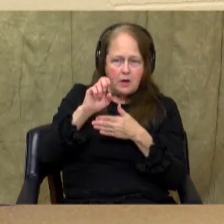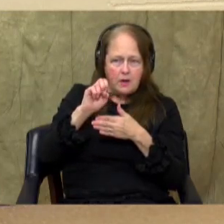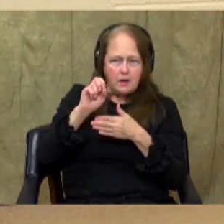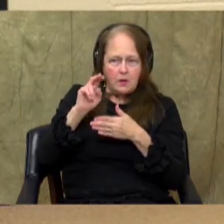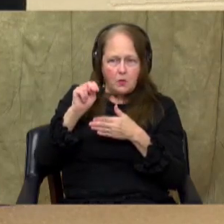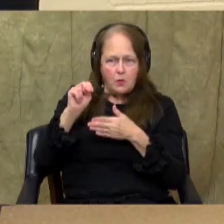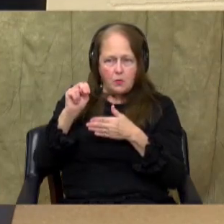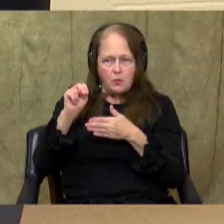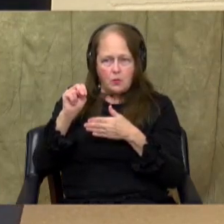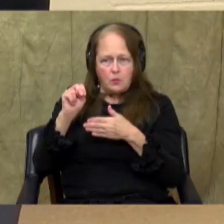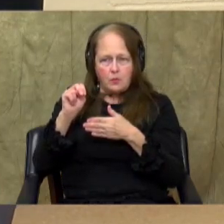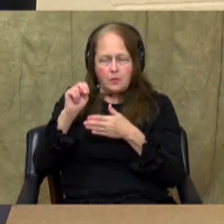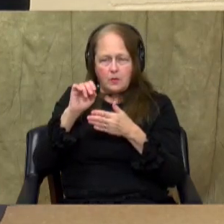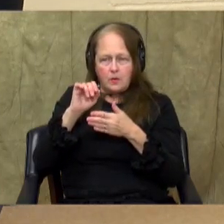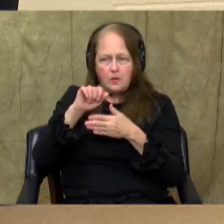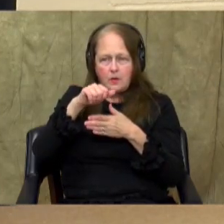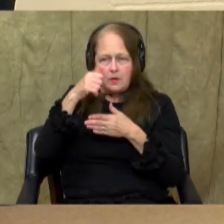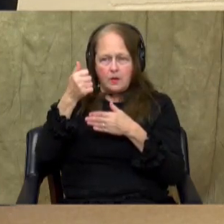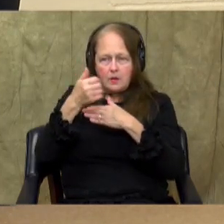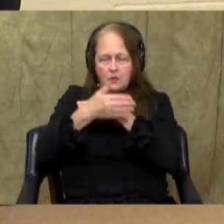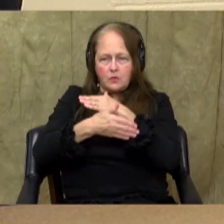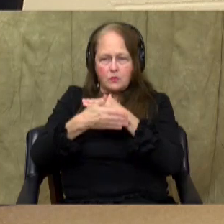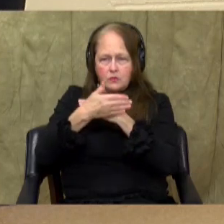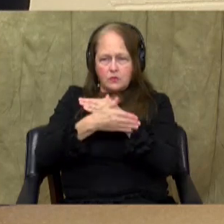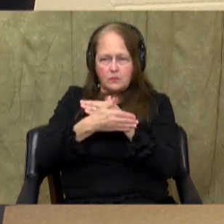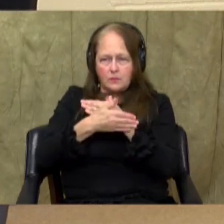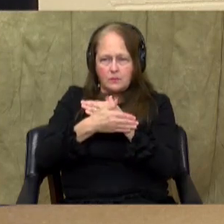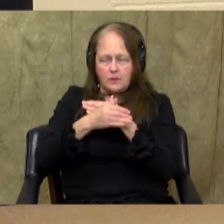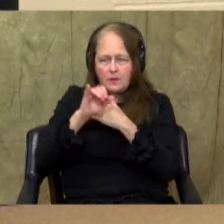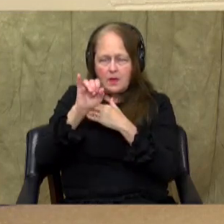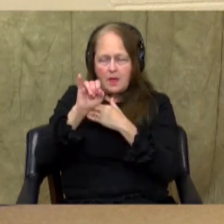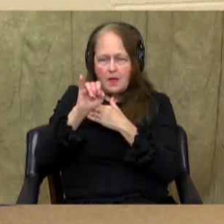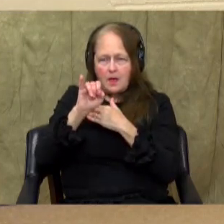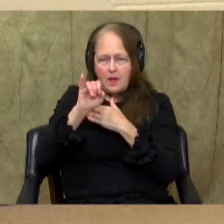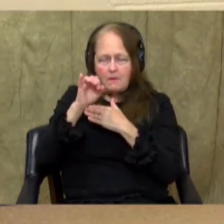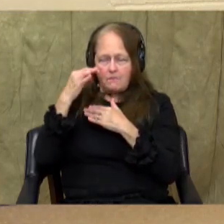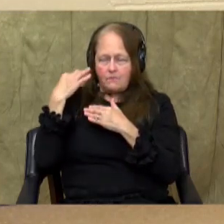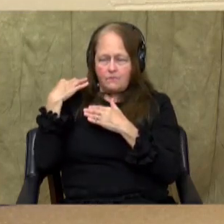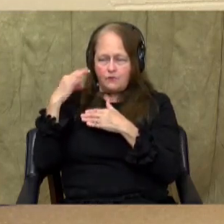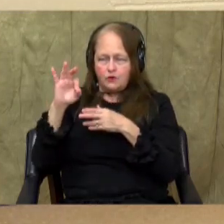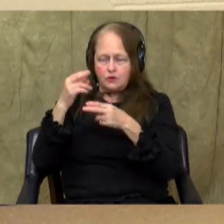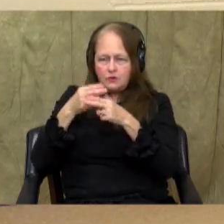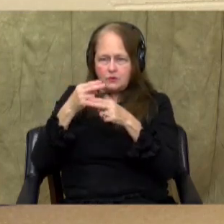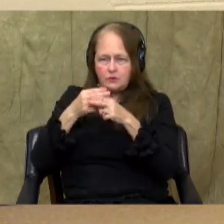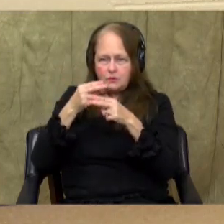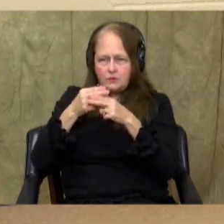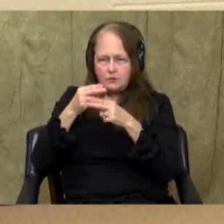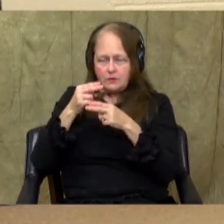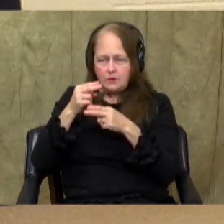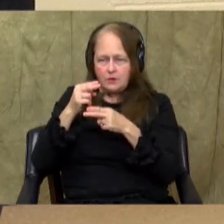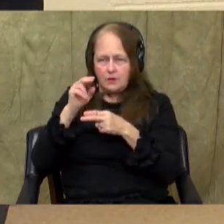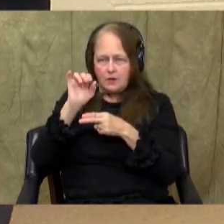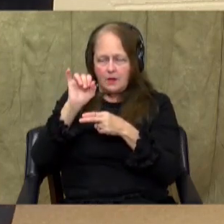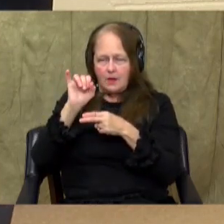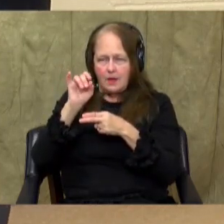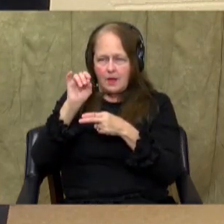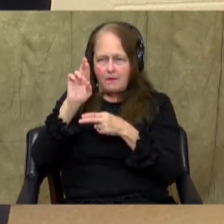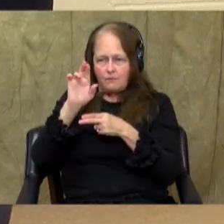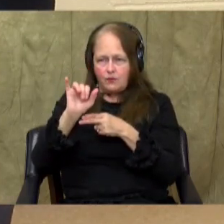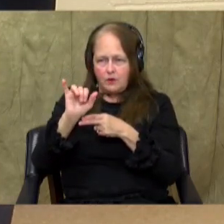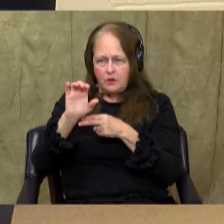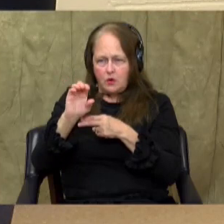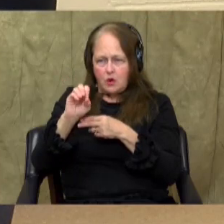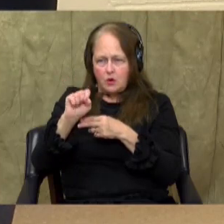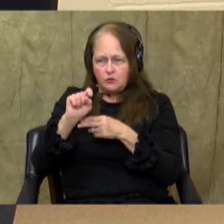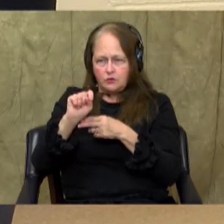Liberia. The next country has a French name. It's pronounced Côte d'Ivoire, but we would say it in English as the